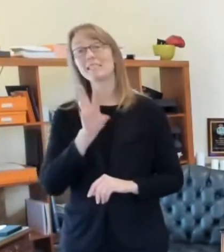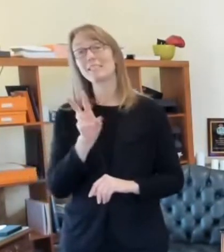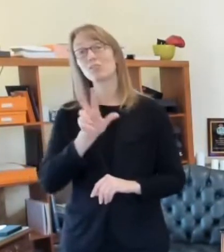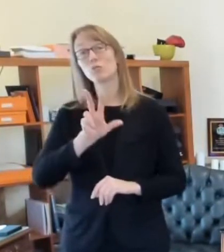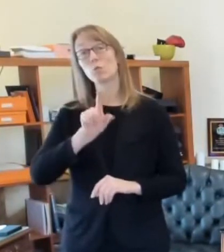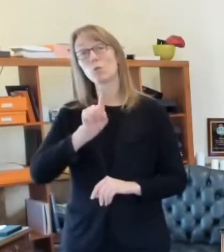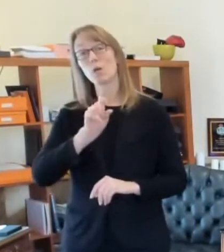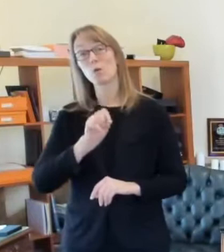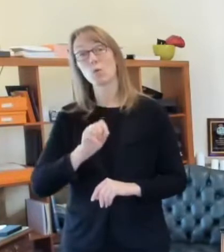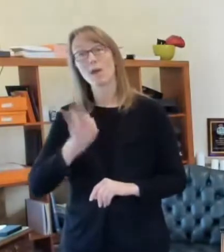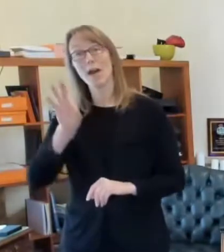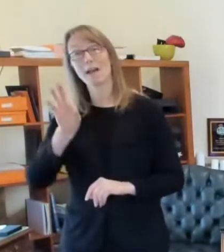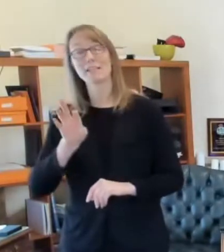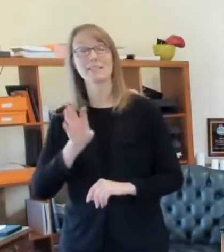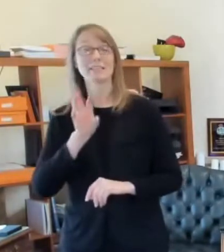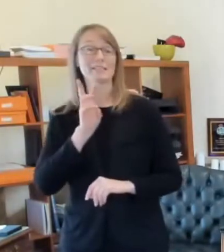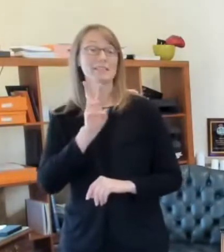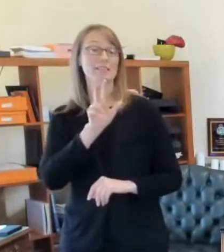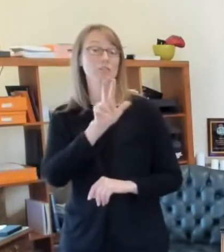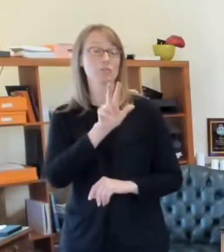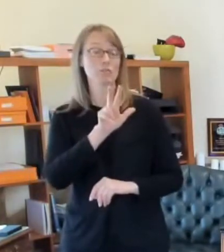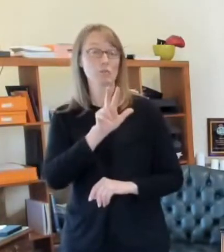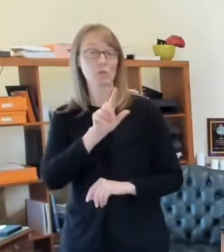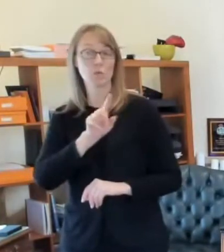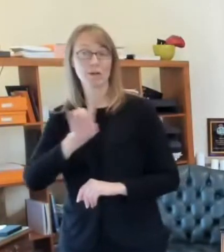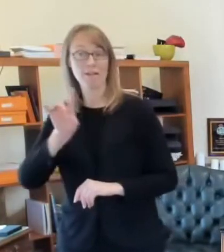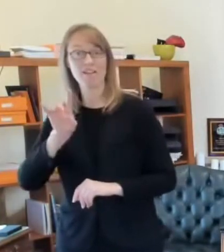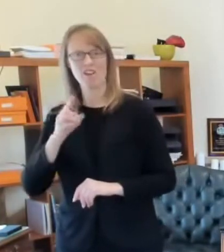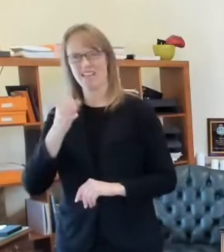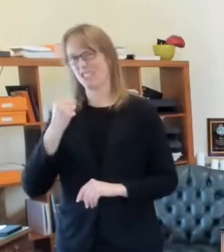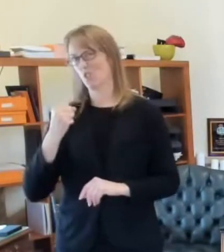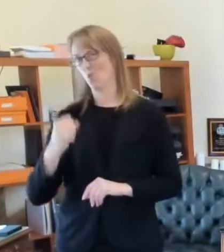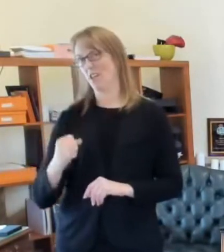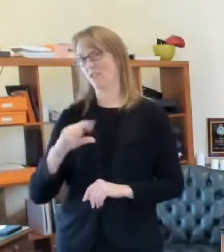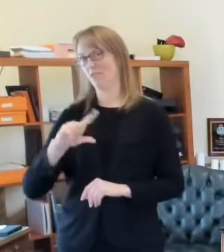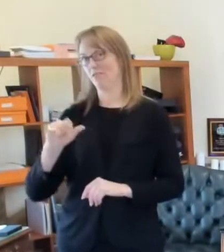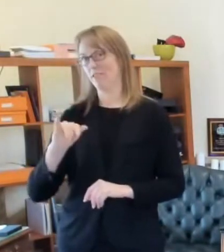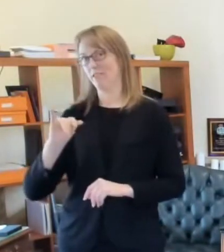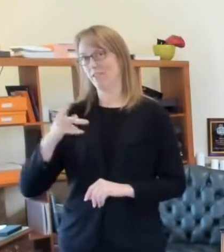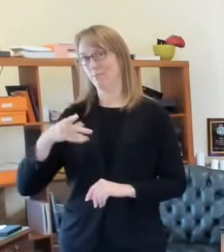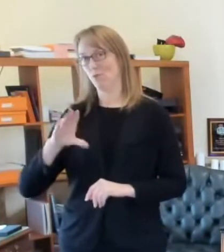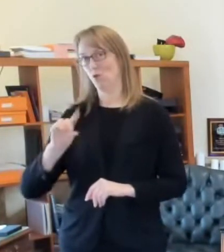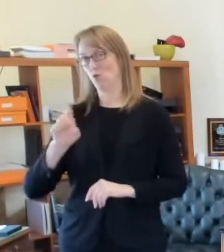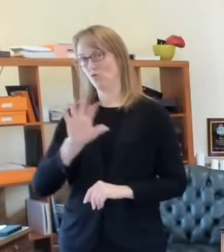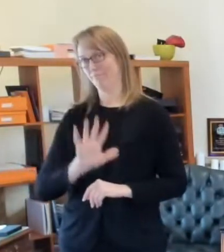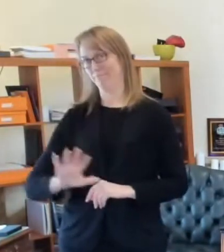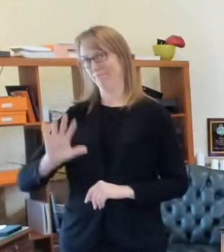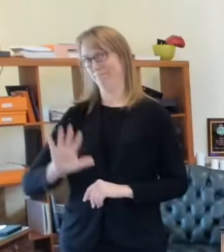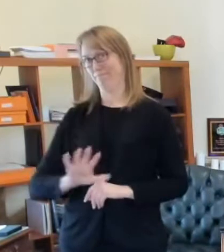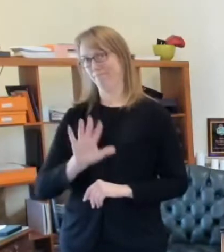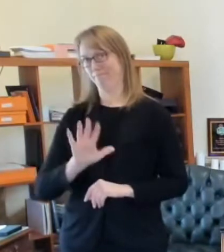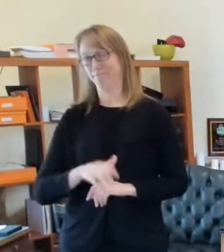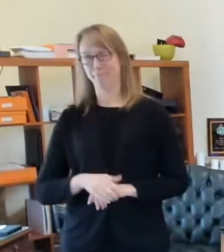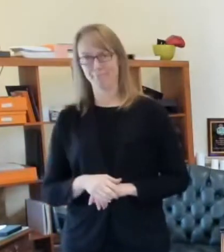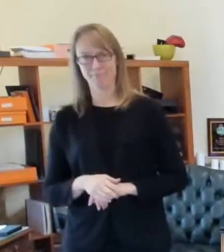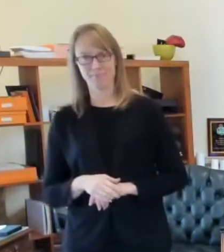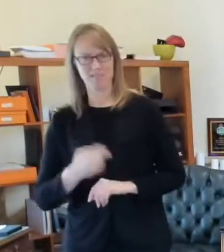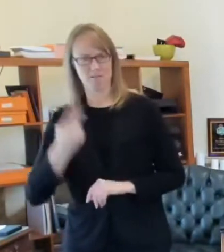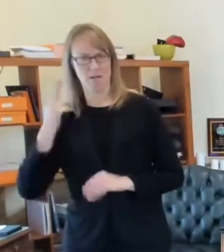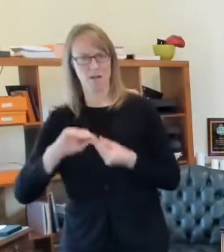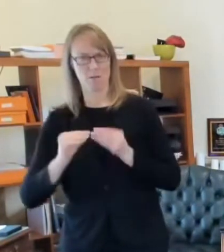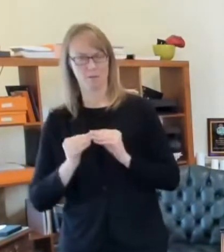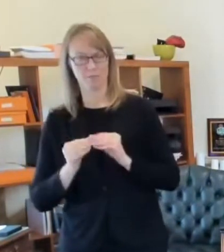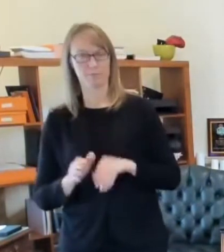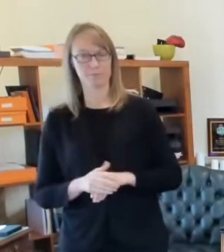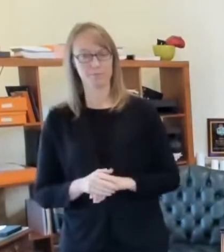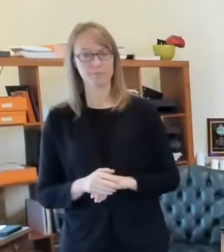63109, 63118, 63111, all the far south zip codes. The other thing, though, that is showing